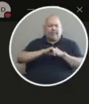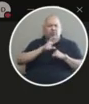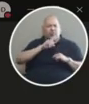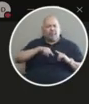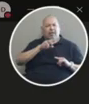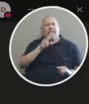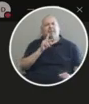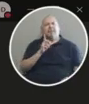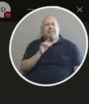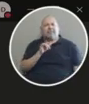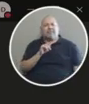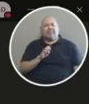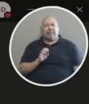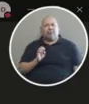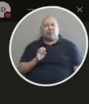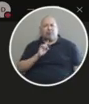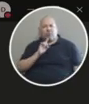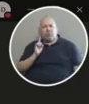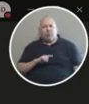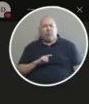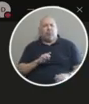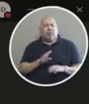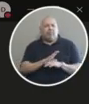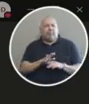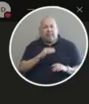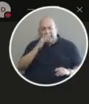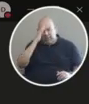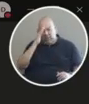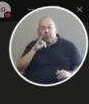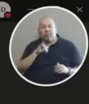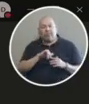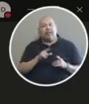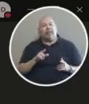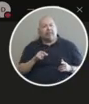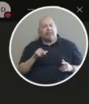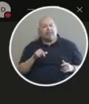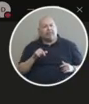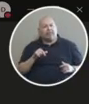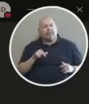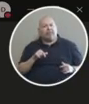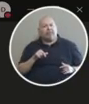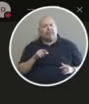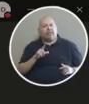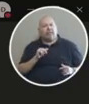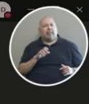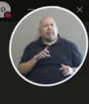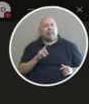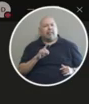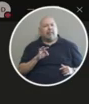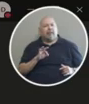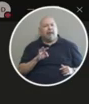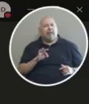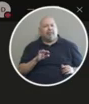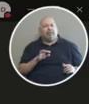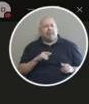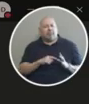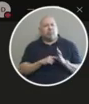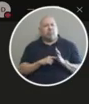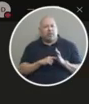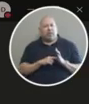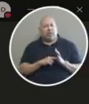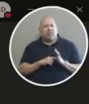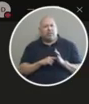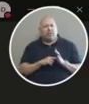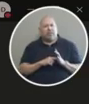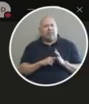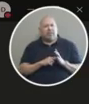the updates to the emergency order with the commercial tenants, I know that and the lack of requiring